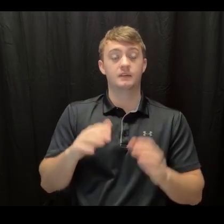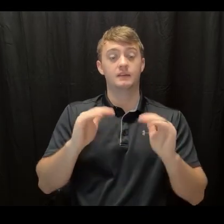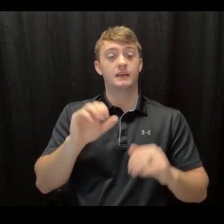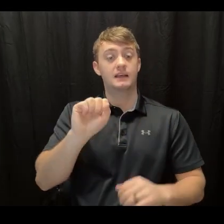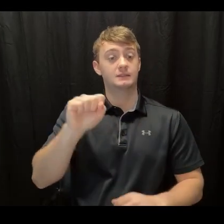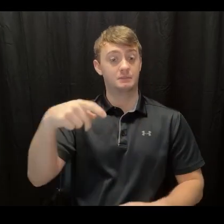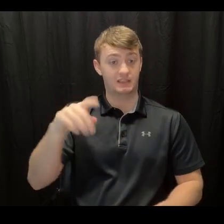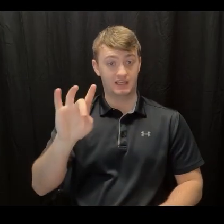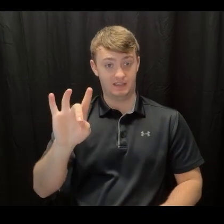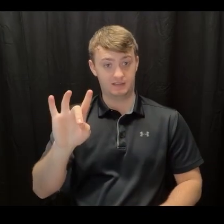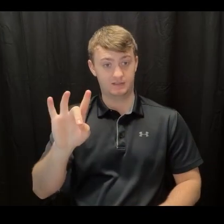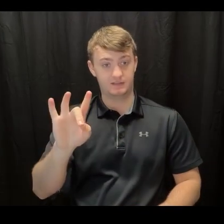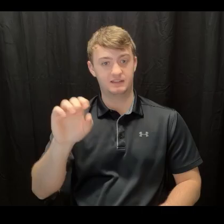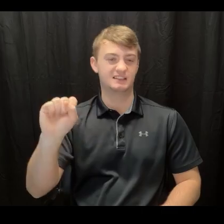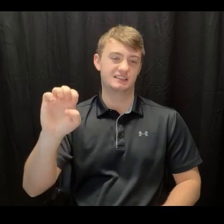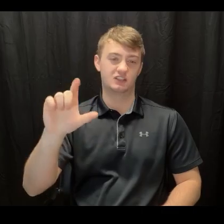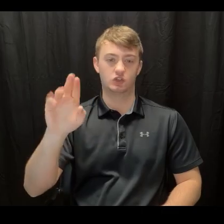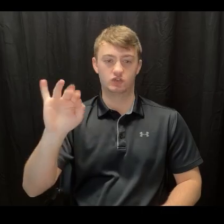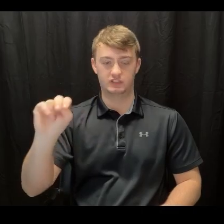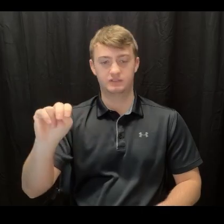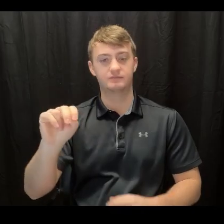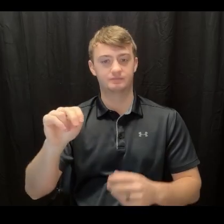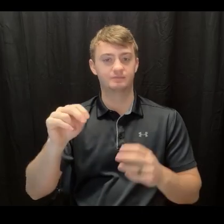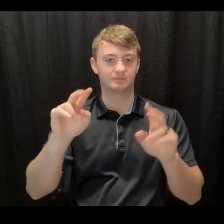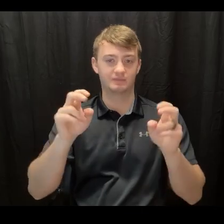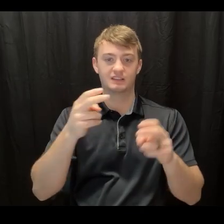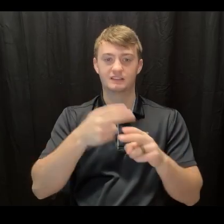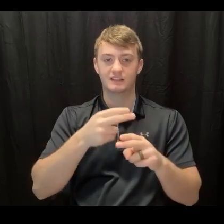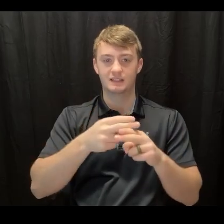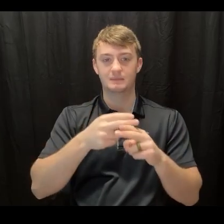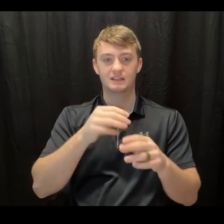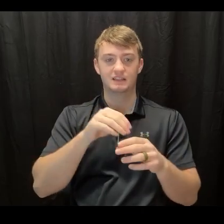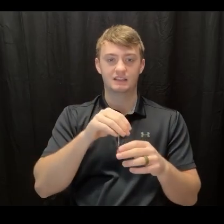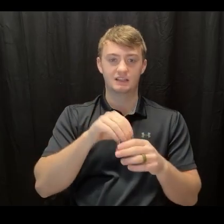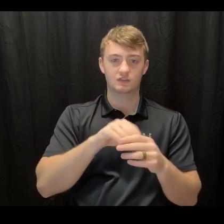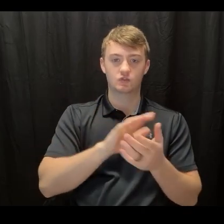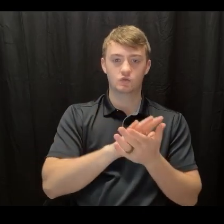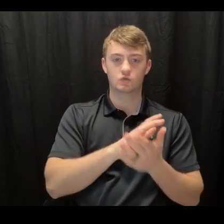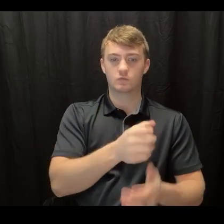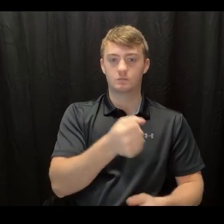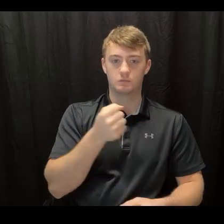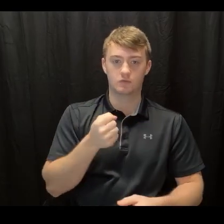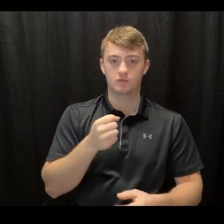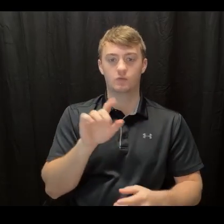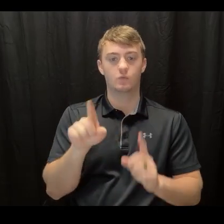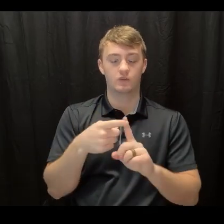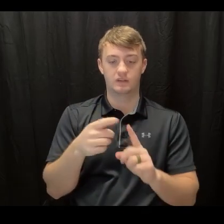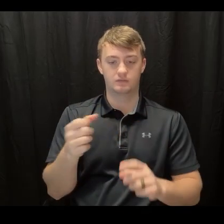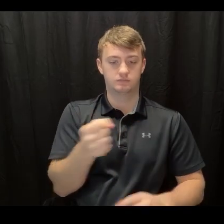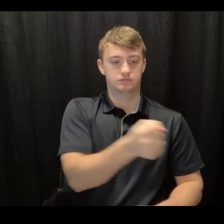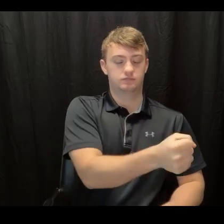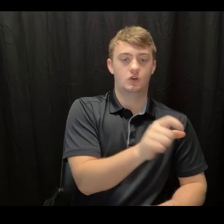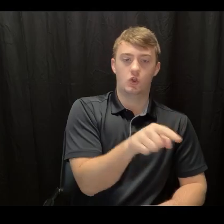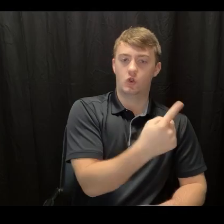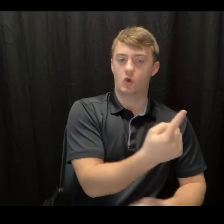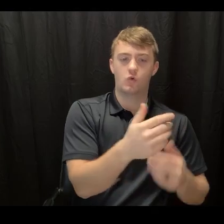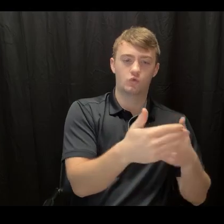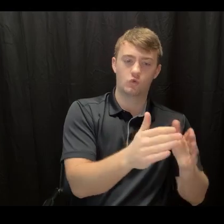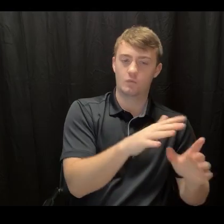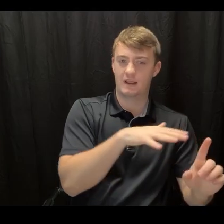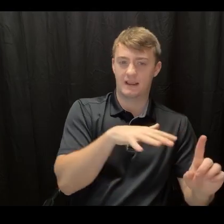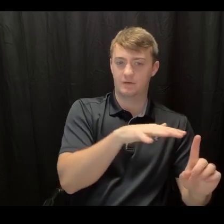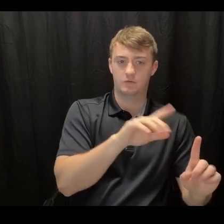SSP8, seclusion. This is considered an in-school removal, and this is the involuntary confinement of a student alone in a room or area